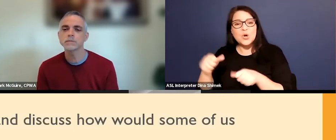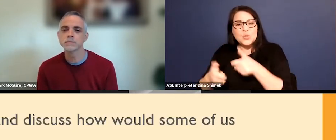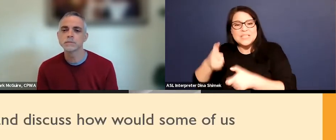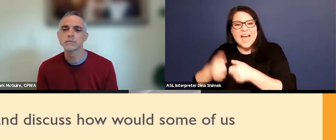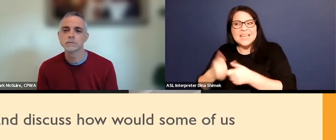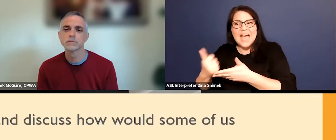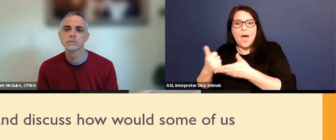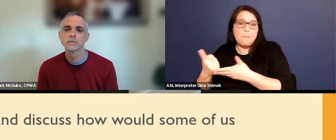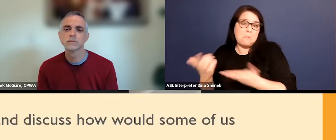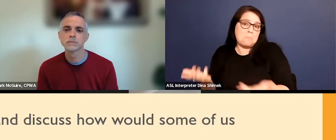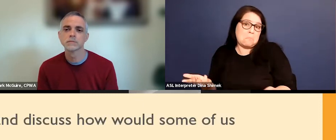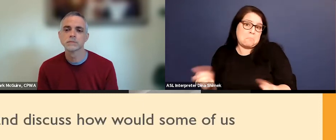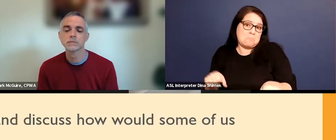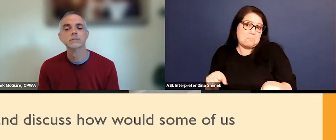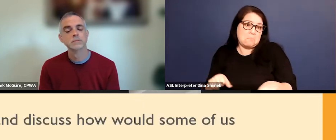for help?